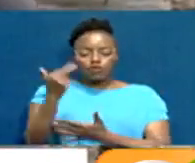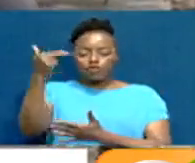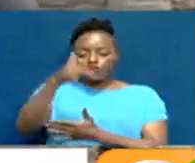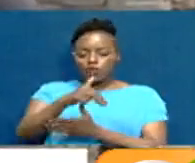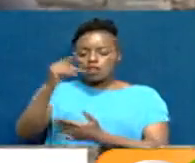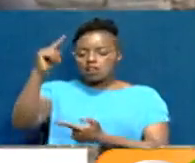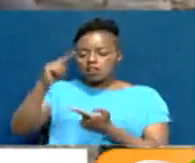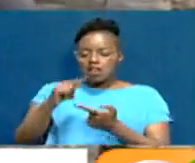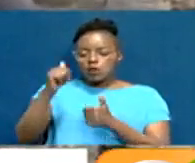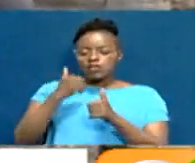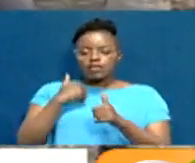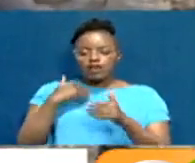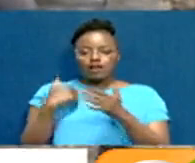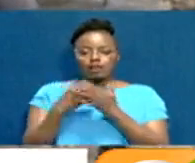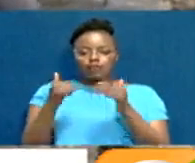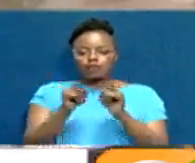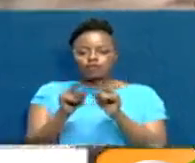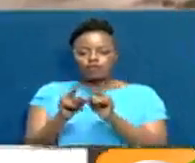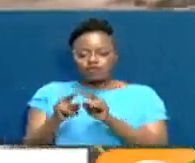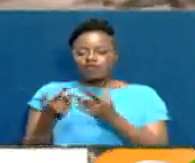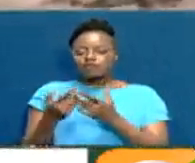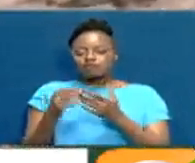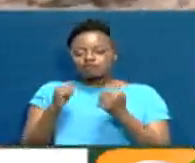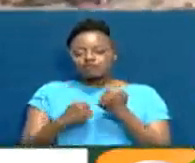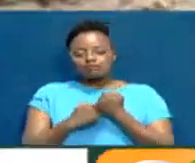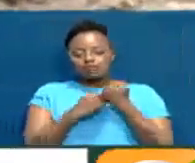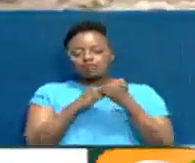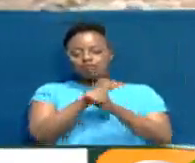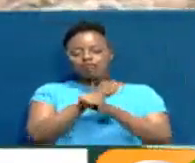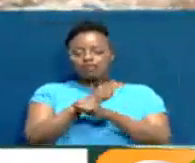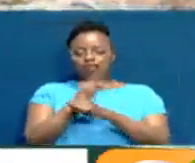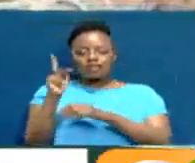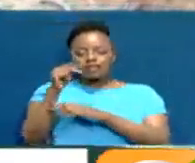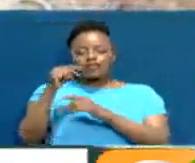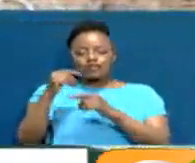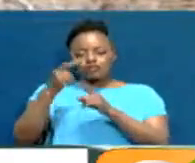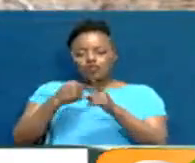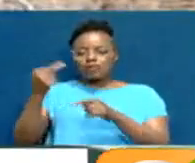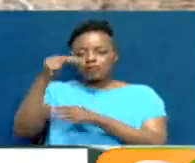subsidy that has so far cushioned Kenyans from the ever-increasing fuel prices.